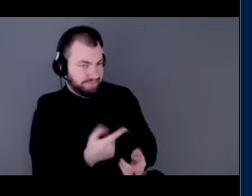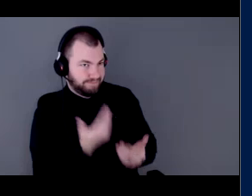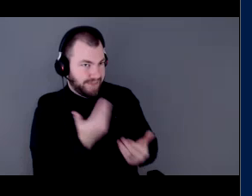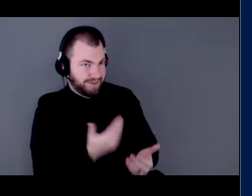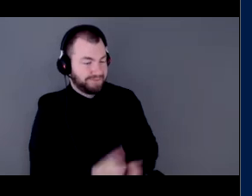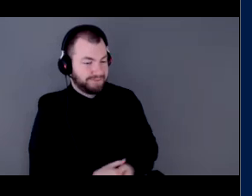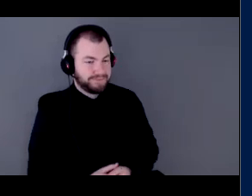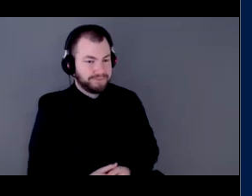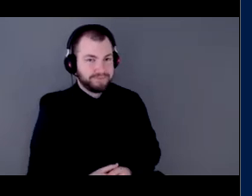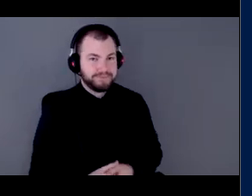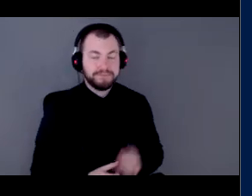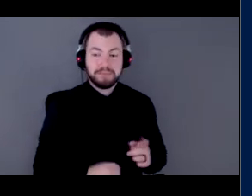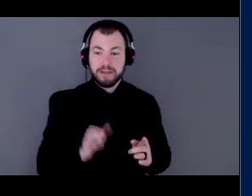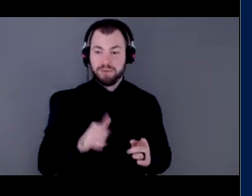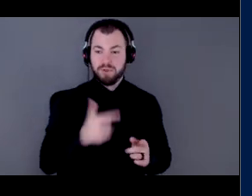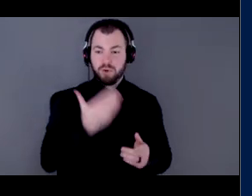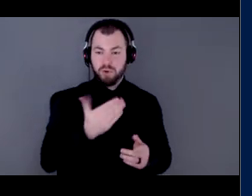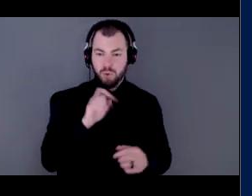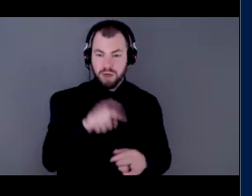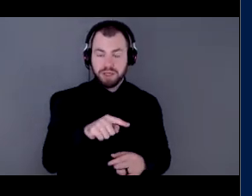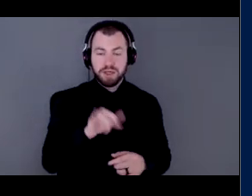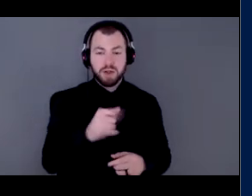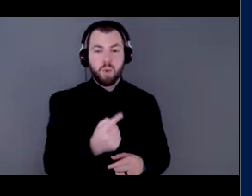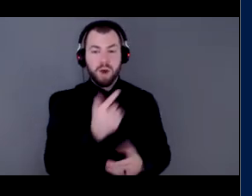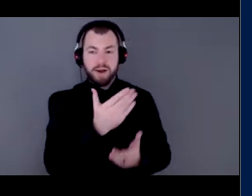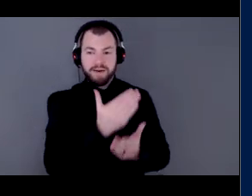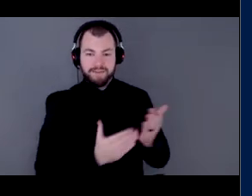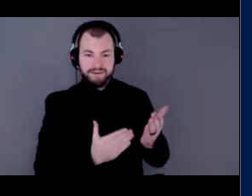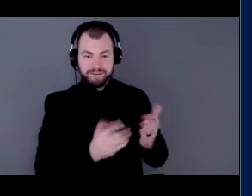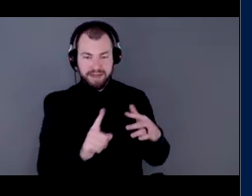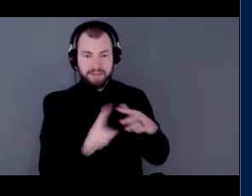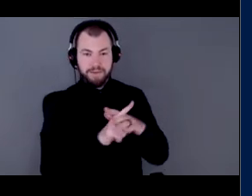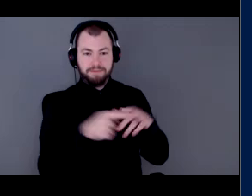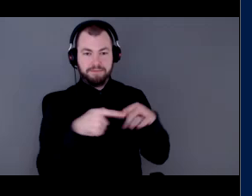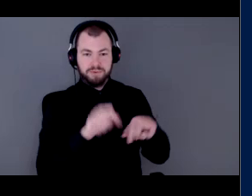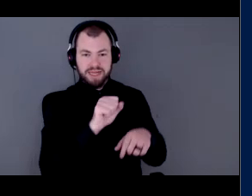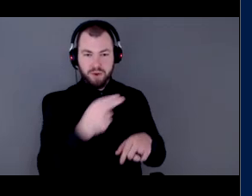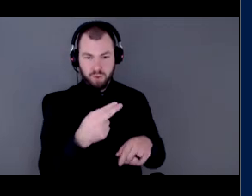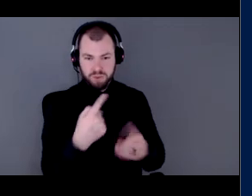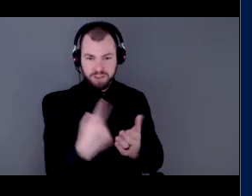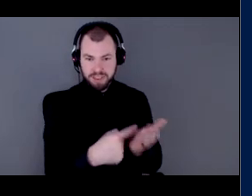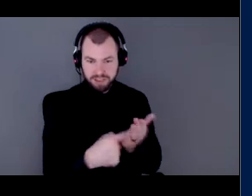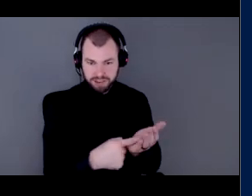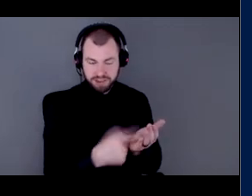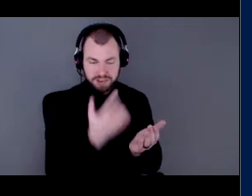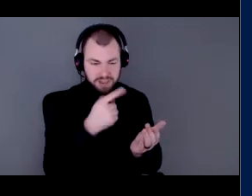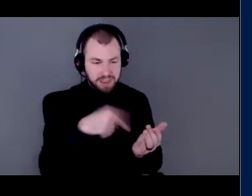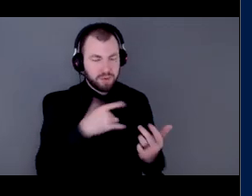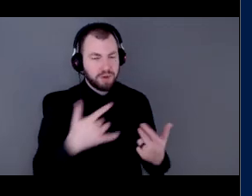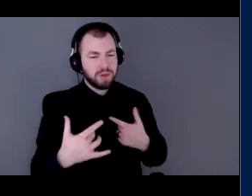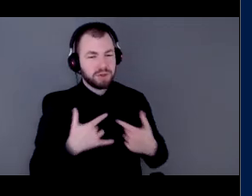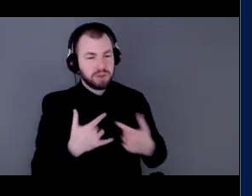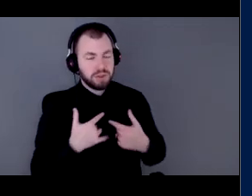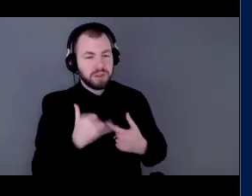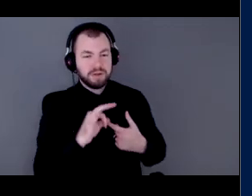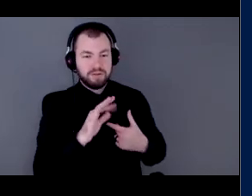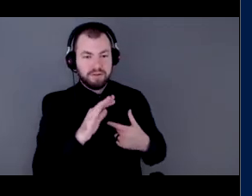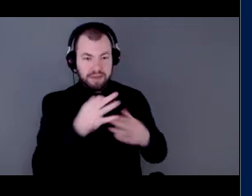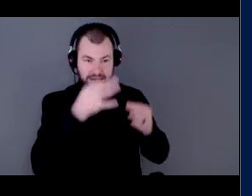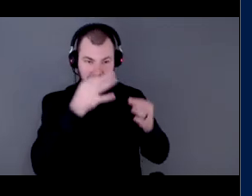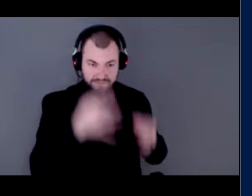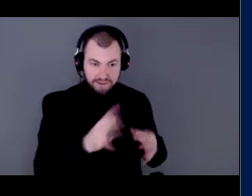was a very good question, because that was one of the factors that came up during our stakeholder discussion, because they were concerned about whether they will definitely degrade in the ocean or